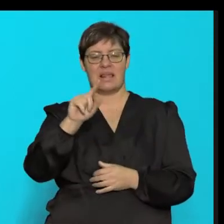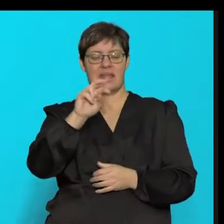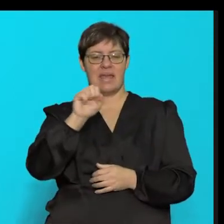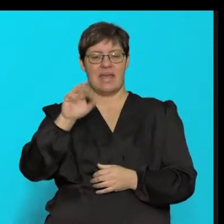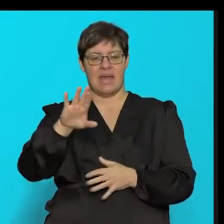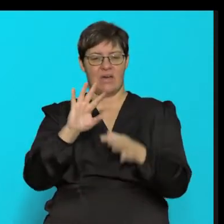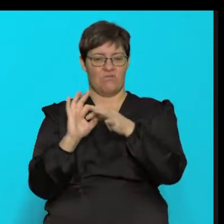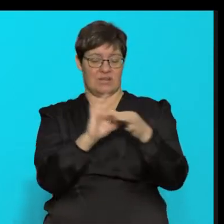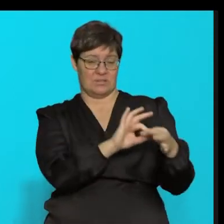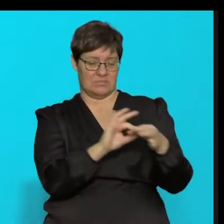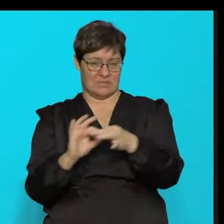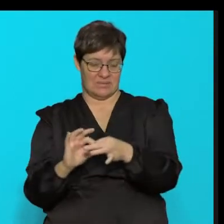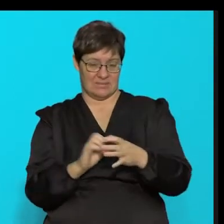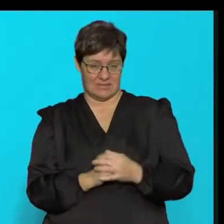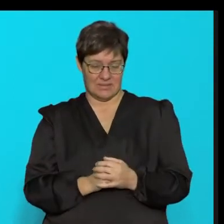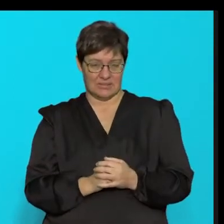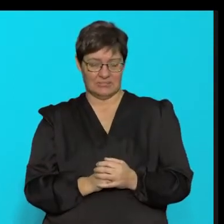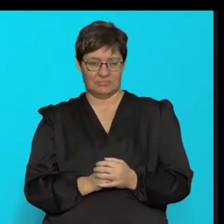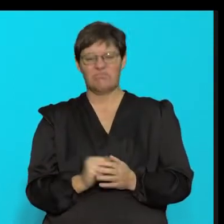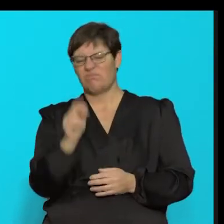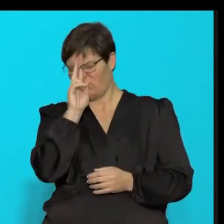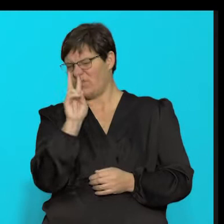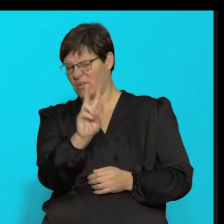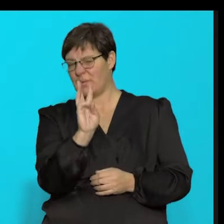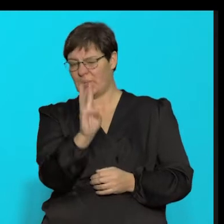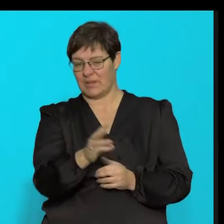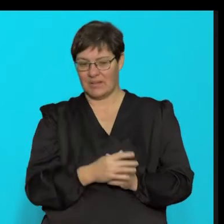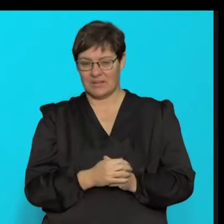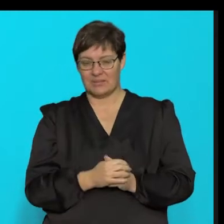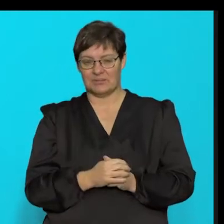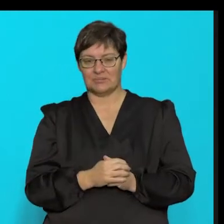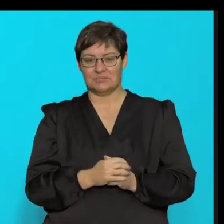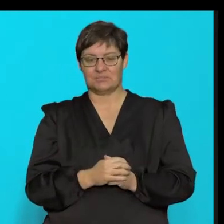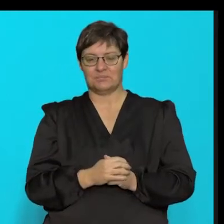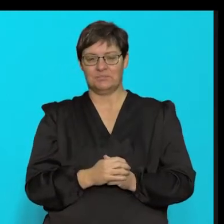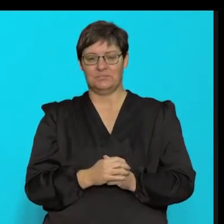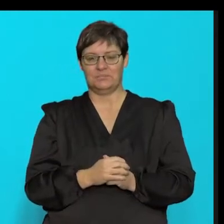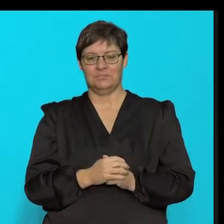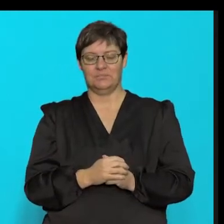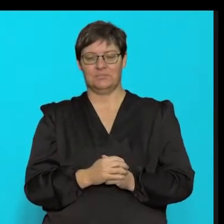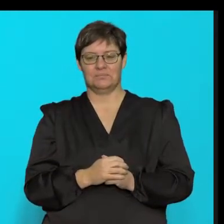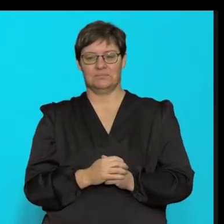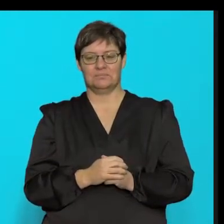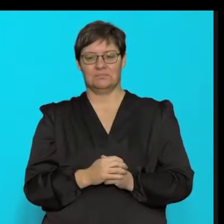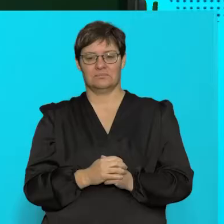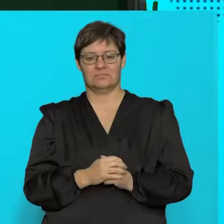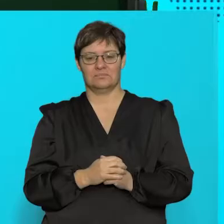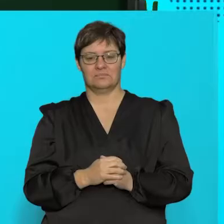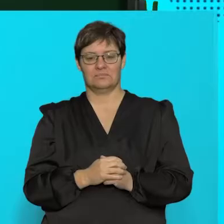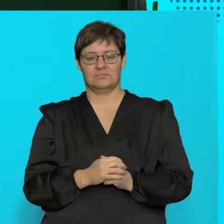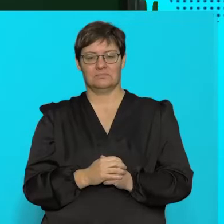relationship is a linear relationship. So we're going to look at linear relationship only when you draw a scatter plot.